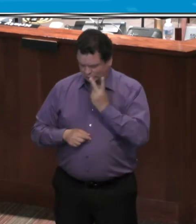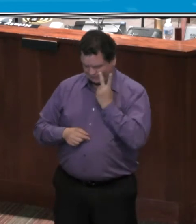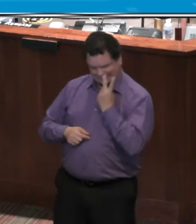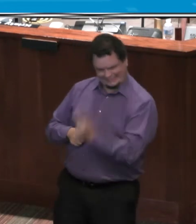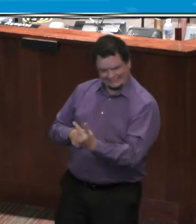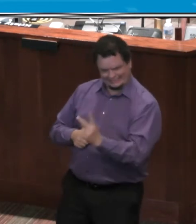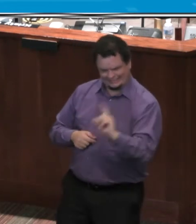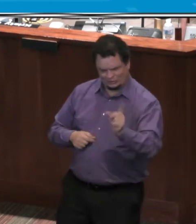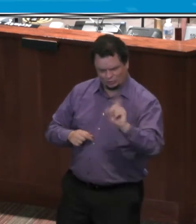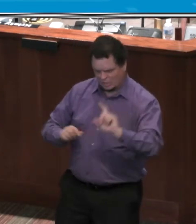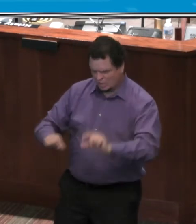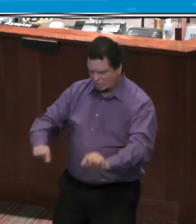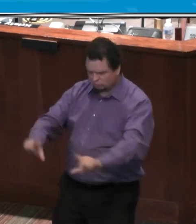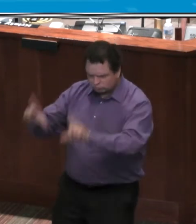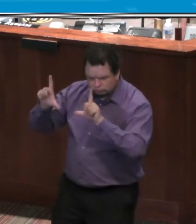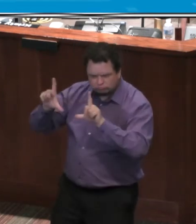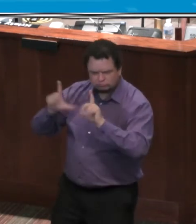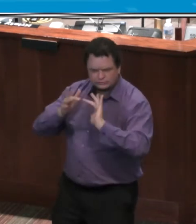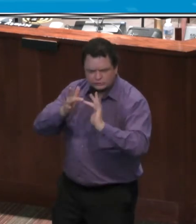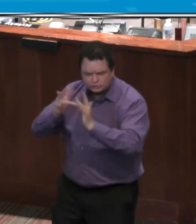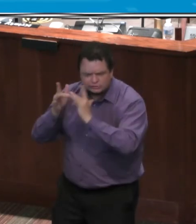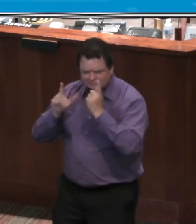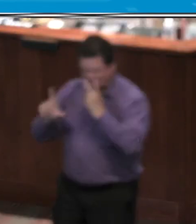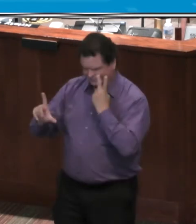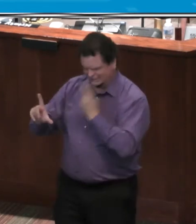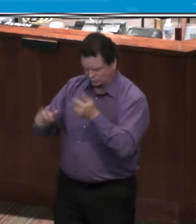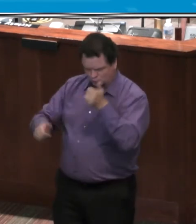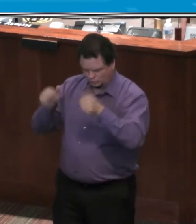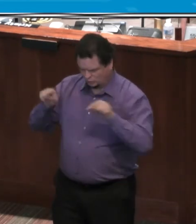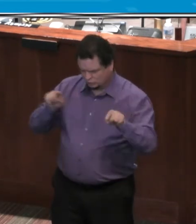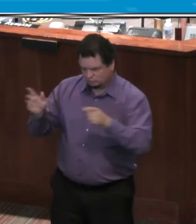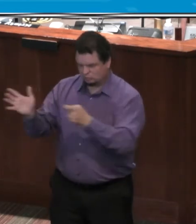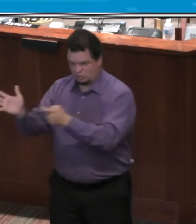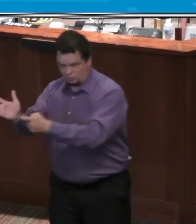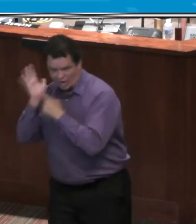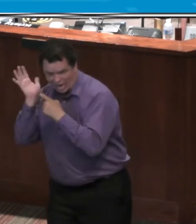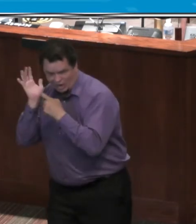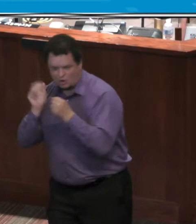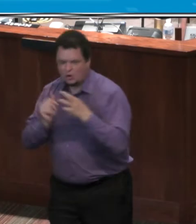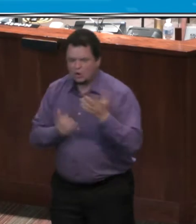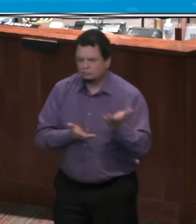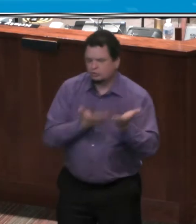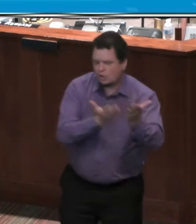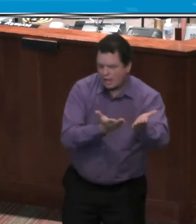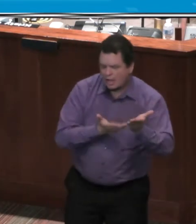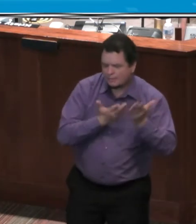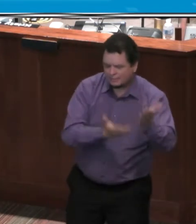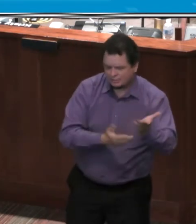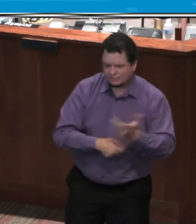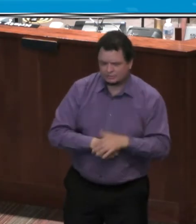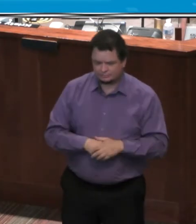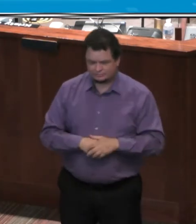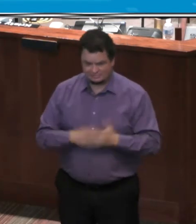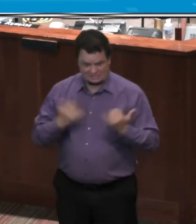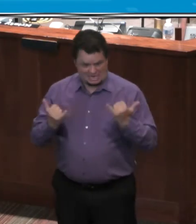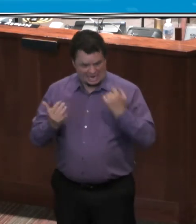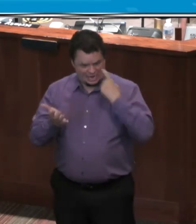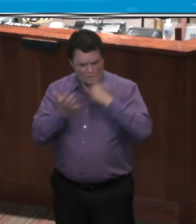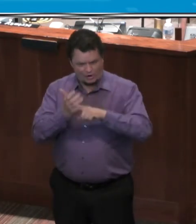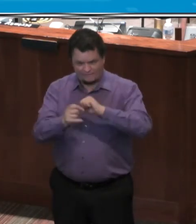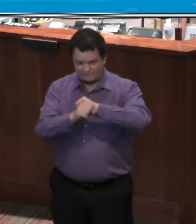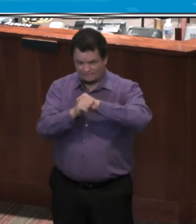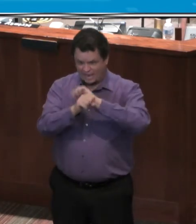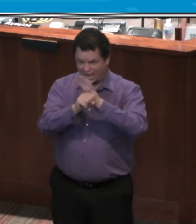things. I'll reserve comments about the COVID. I know we're doing better and looking at variances again in terms